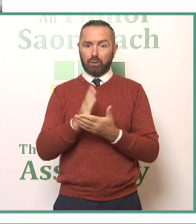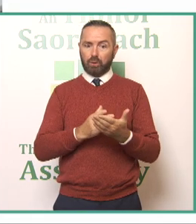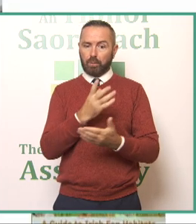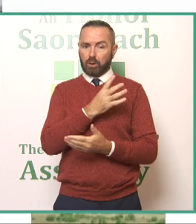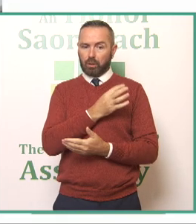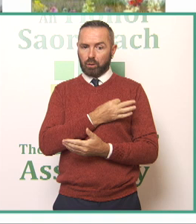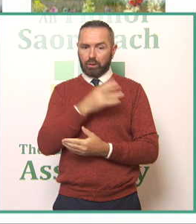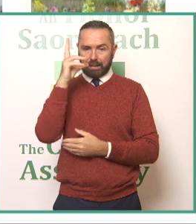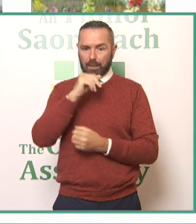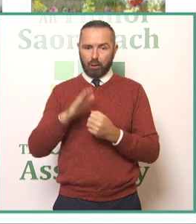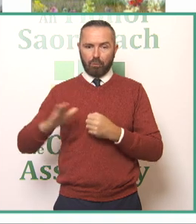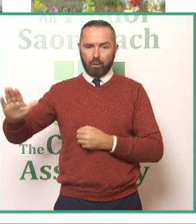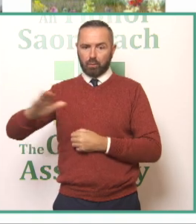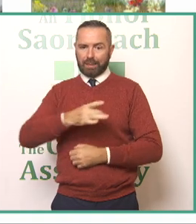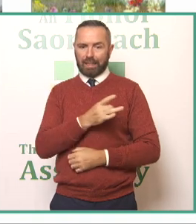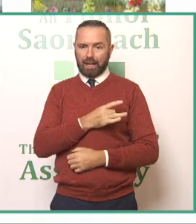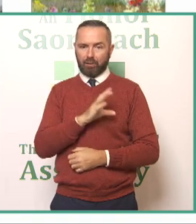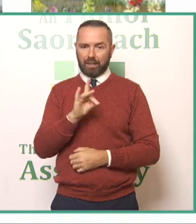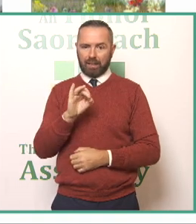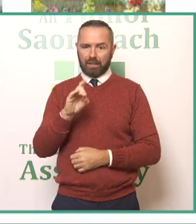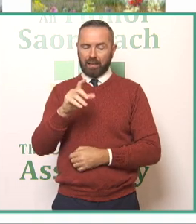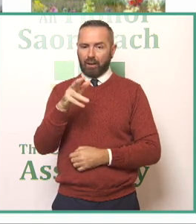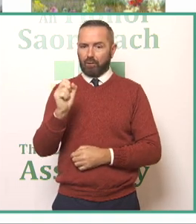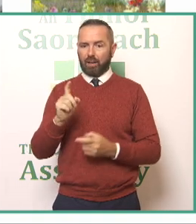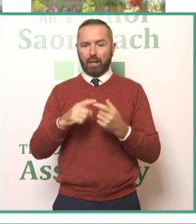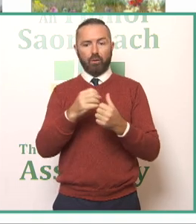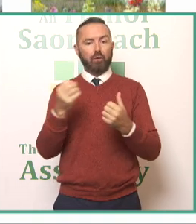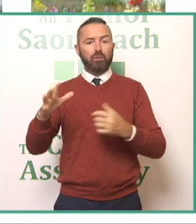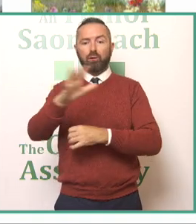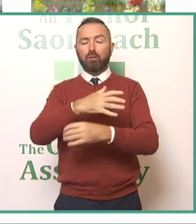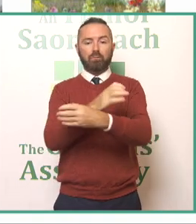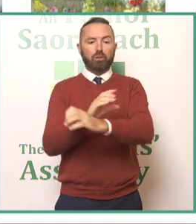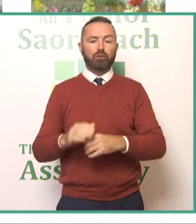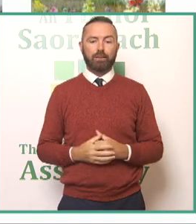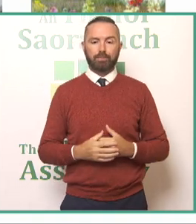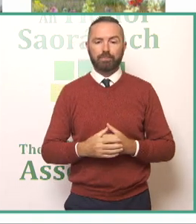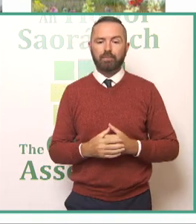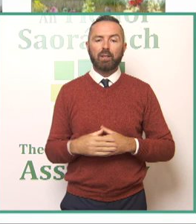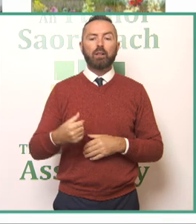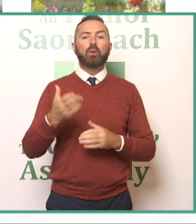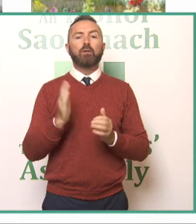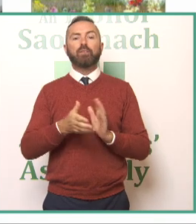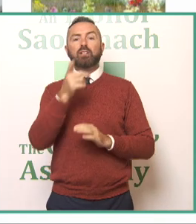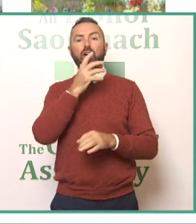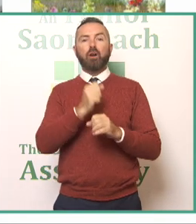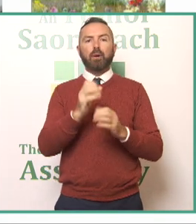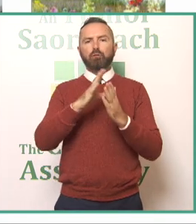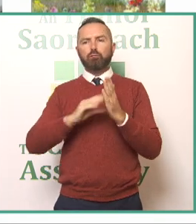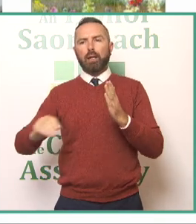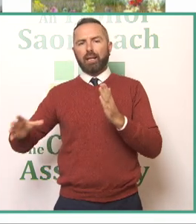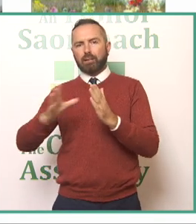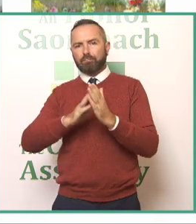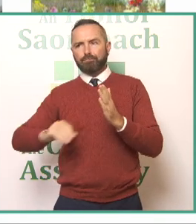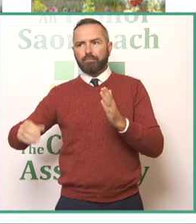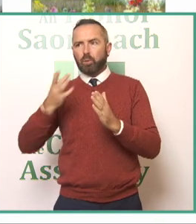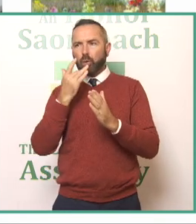small fragments of fen scattered throughout the agricultural landscape. And we talked about, you know, drainage of wetlands, but in a lot of